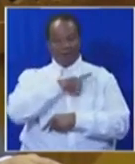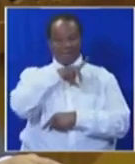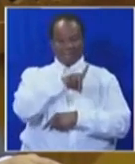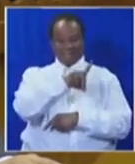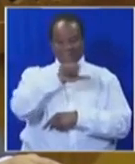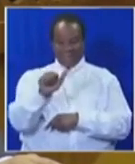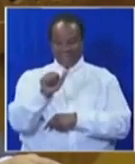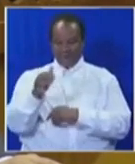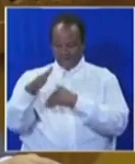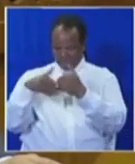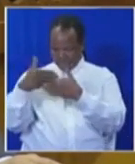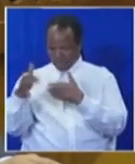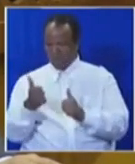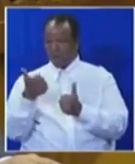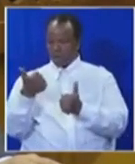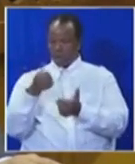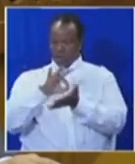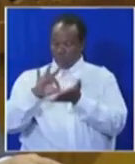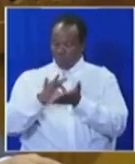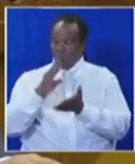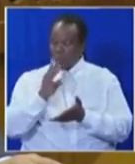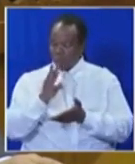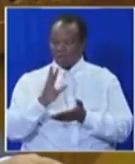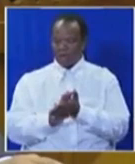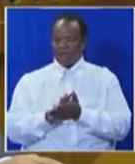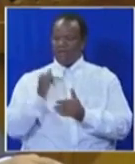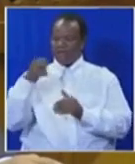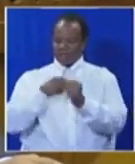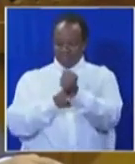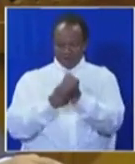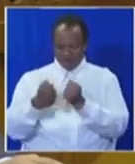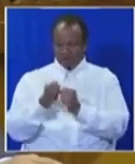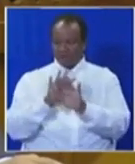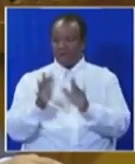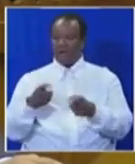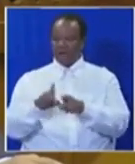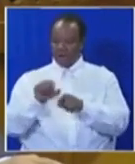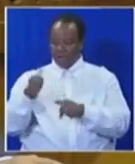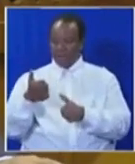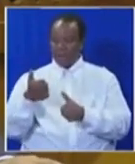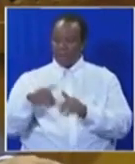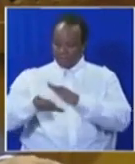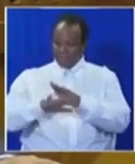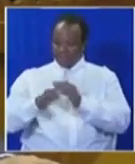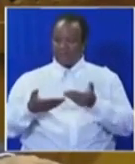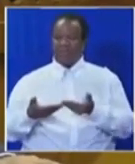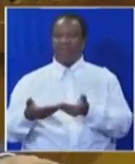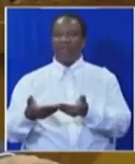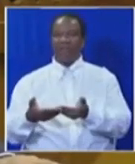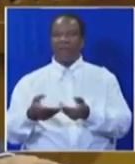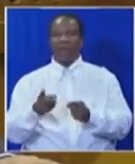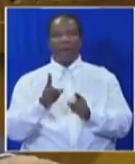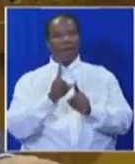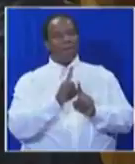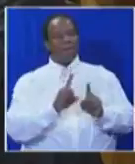infrastructure, ensures clean, efficient government, and delivers basic services to residents where it governs. Oh, and by the way, none of our